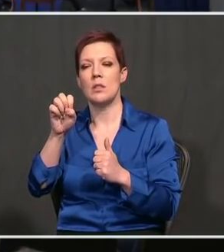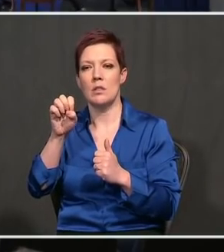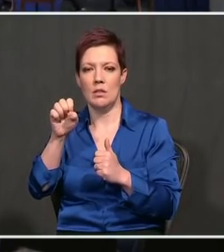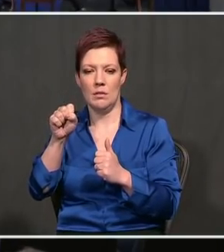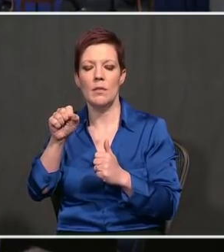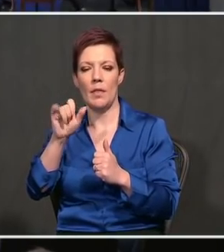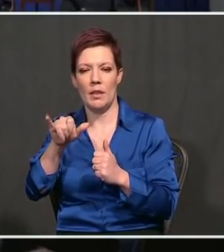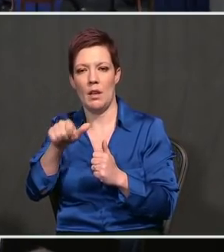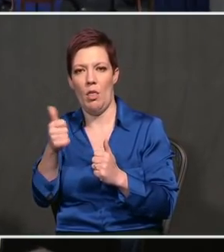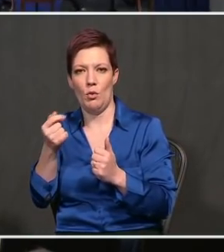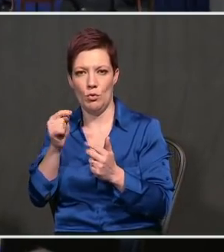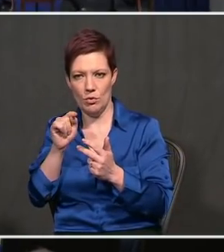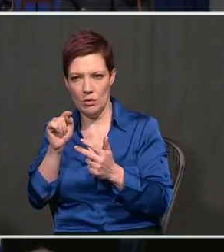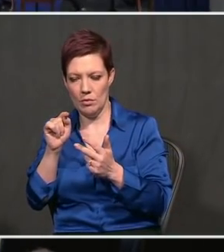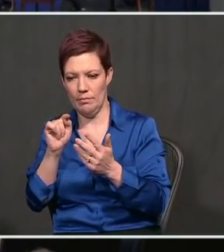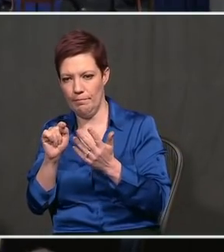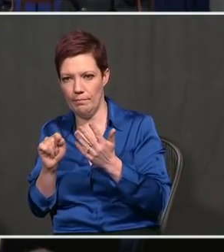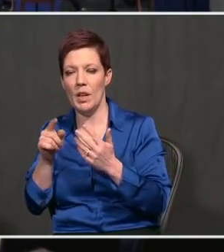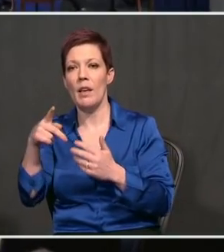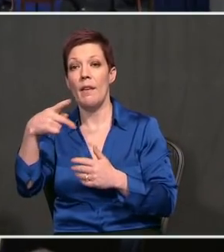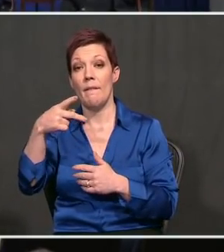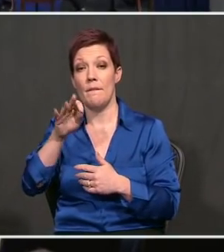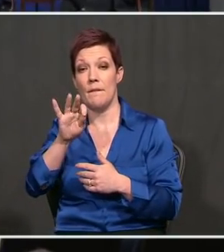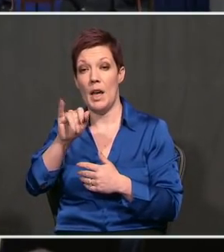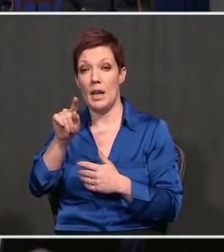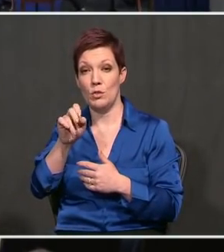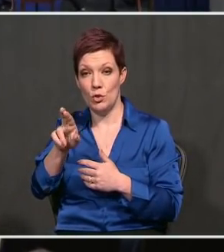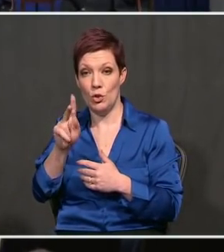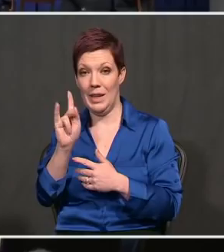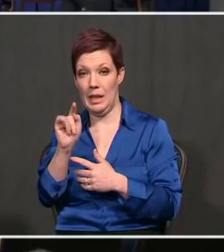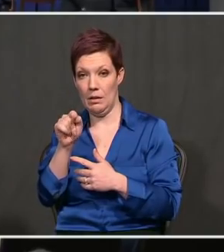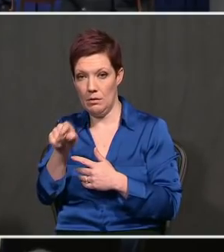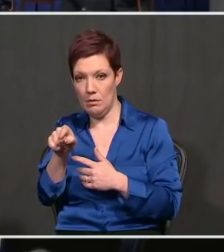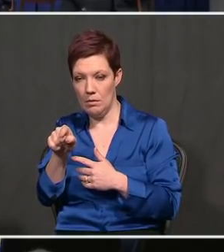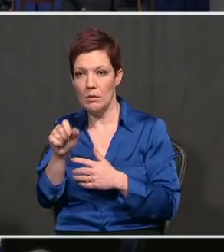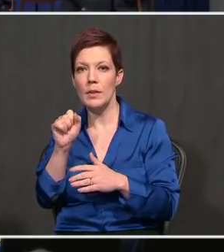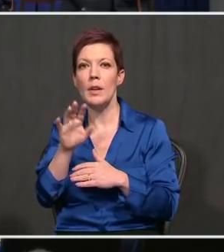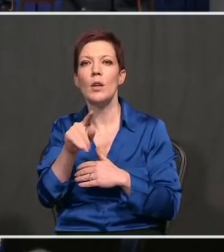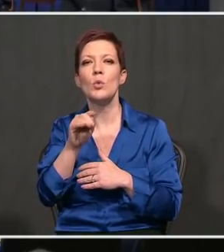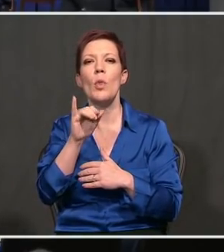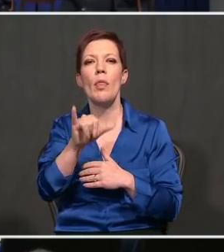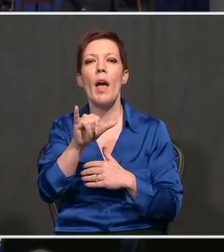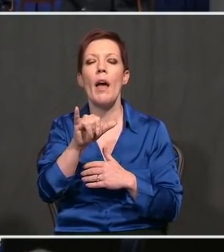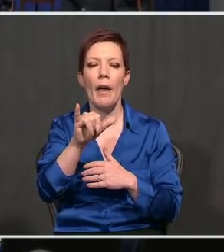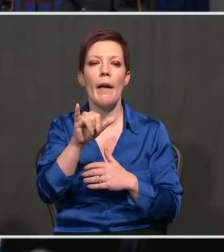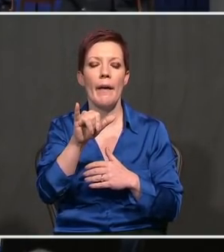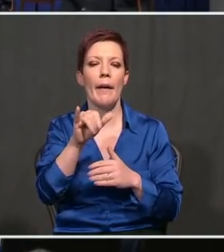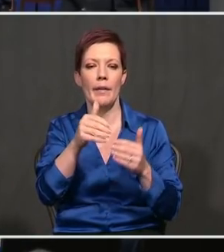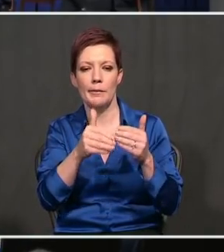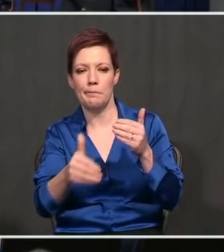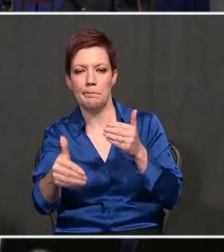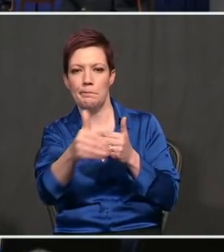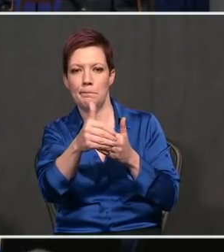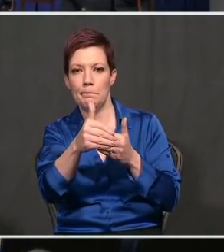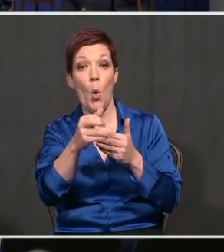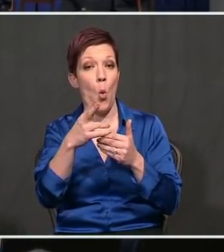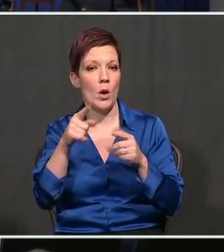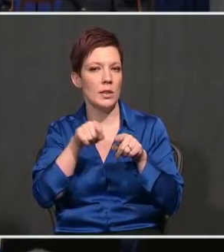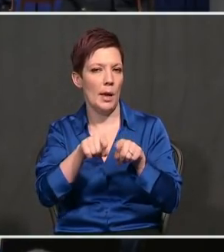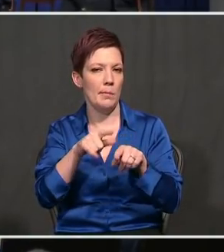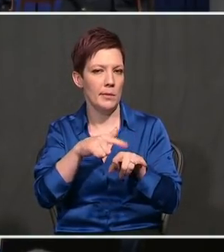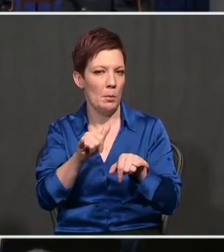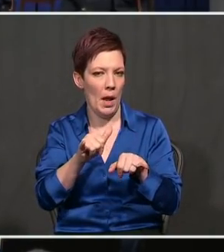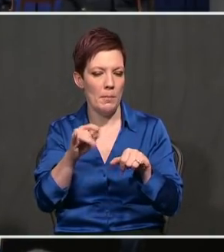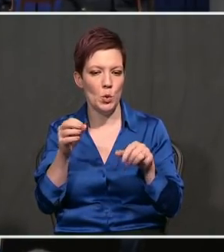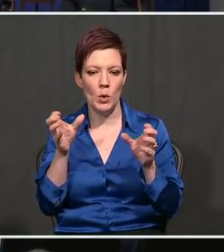shipping, as you saw in the schematic, the Pfizer kits directly to the end site of administration, either in advance or at the same time to meet up